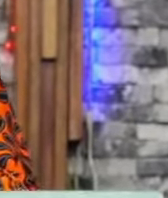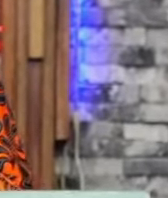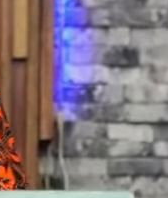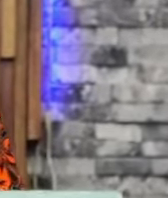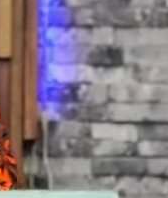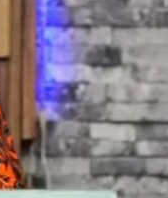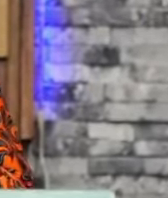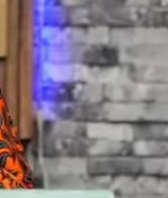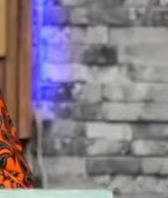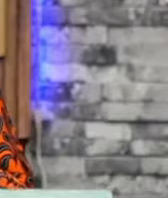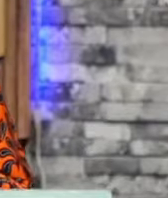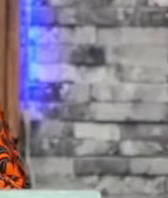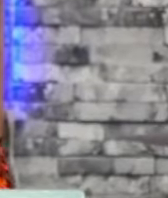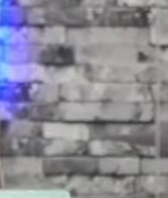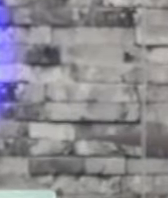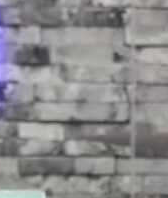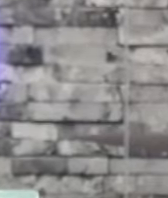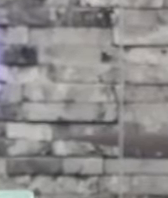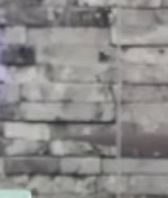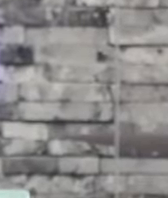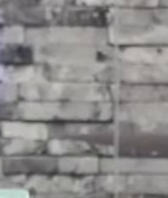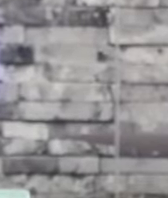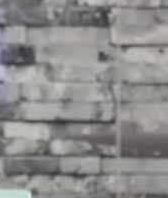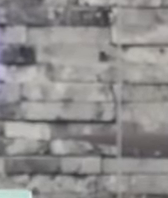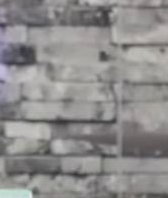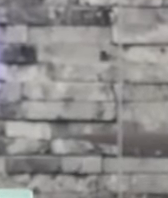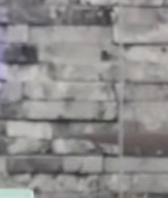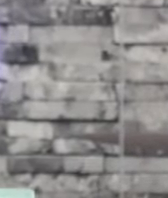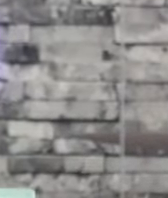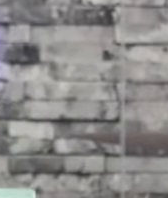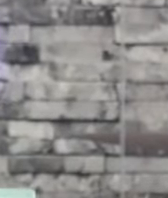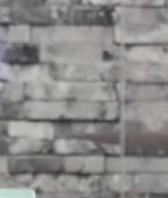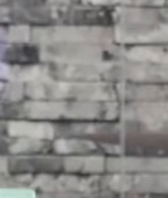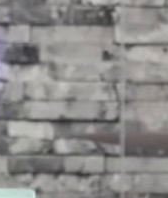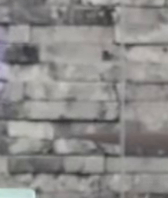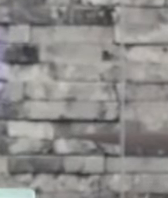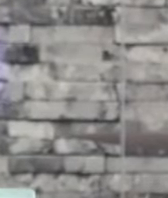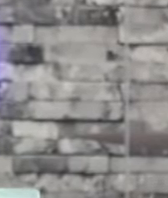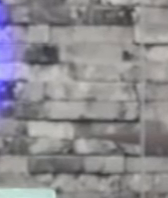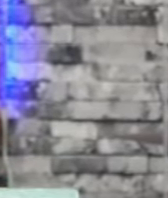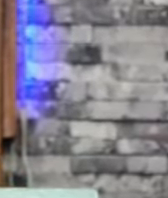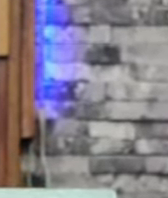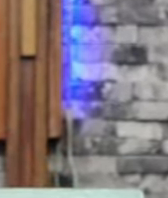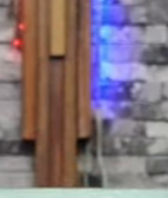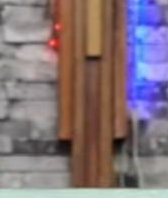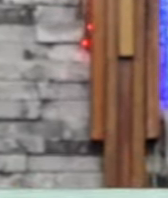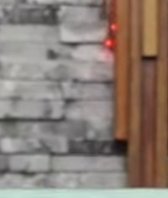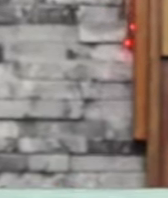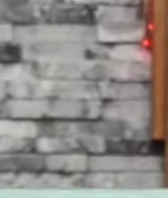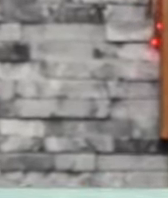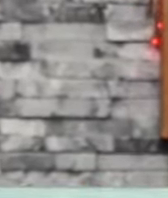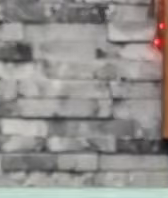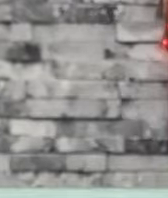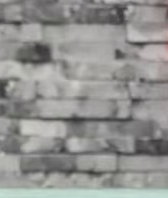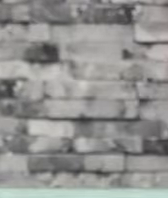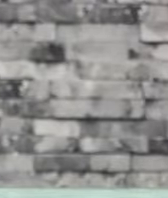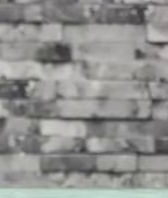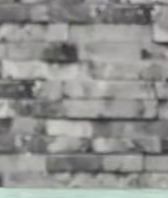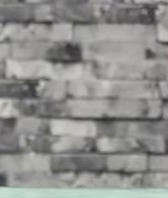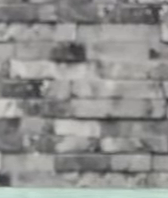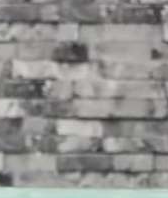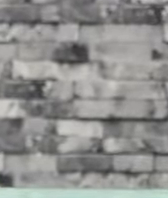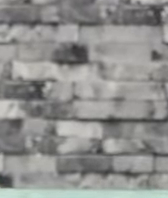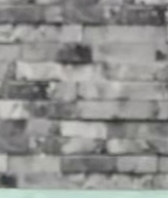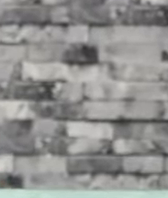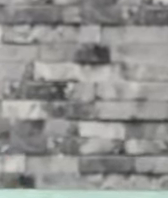goes and tells us that during the same period of time, na wakati huo huo pia, he lost his four-year-old son. Akampoteza mtoto wake wa